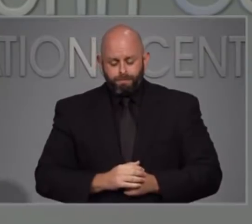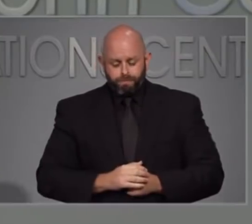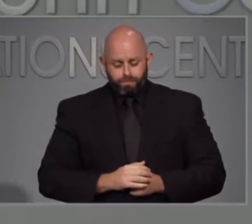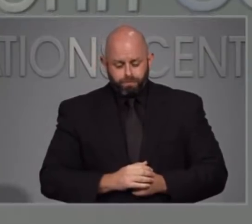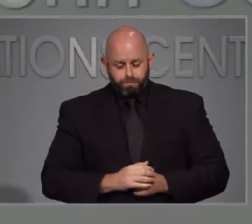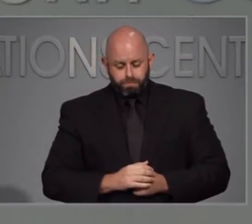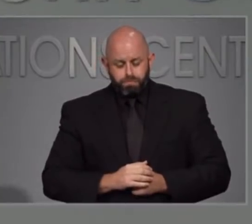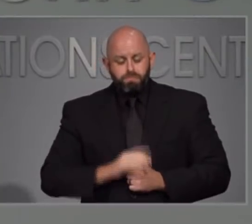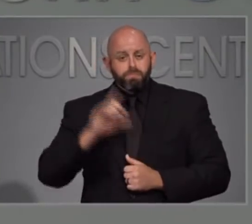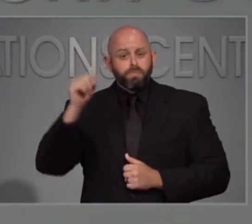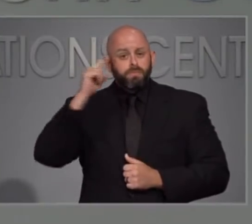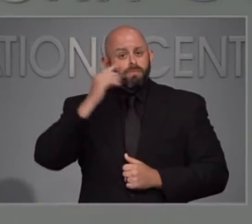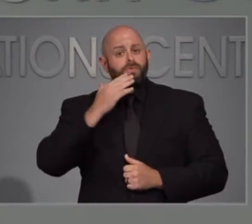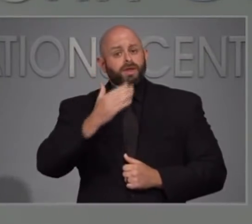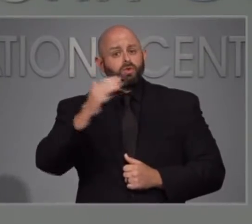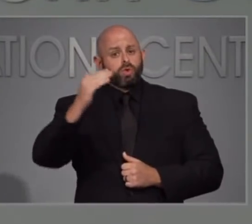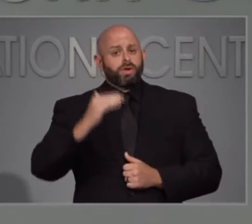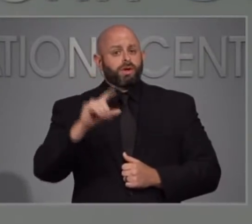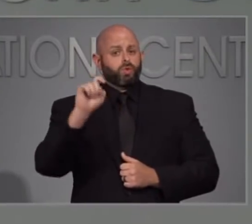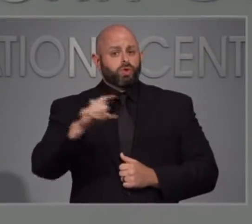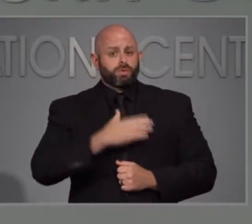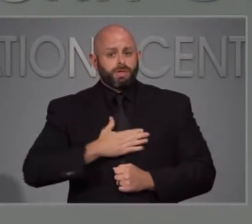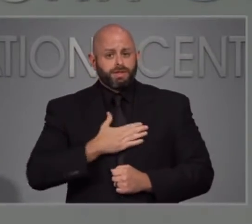Thanks. Next question, please.